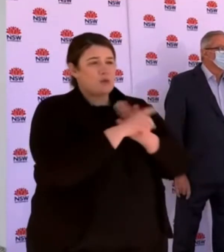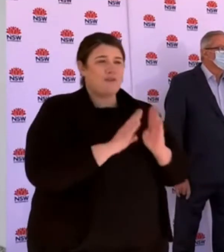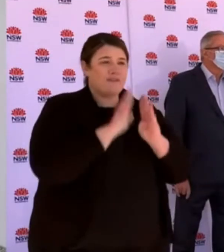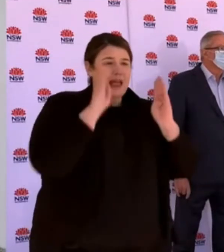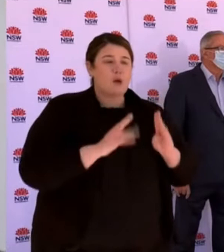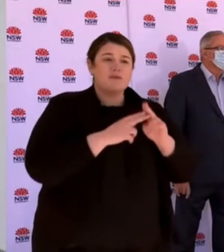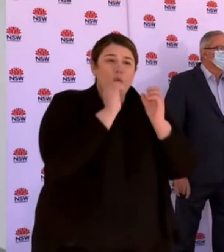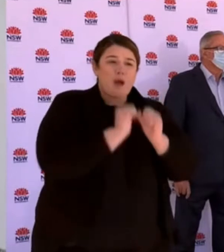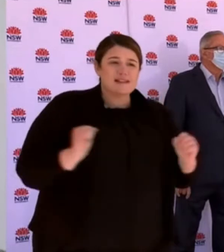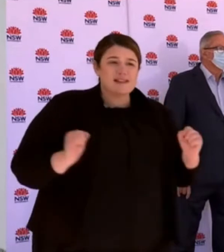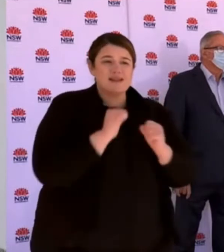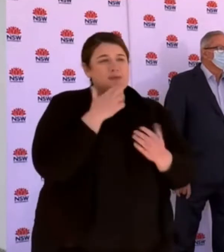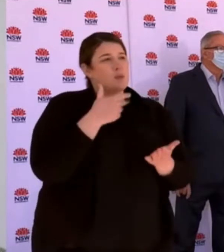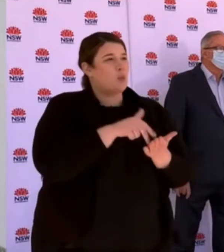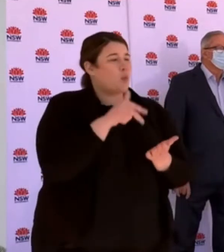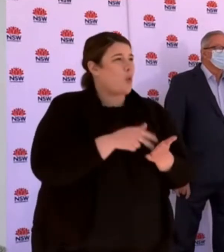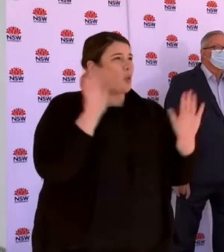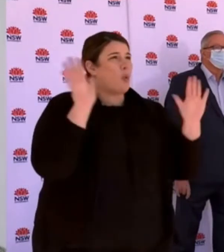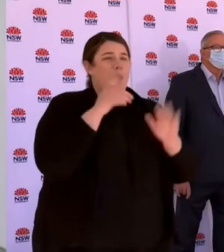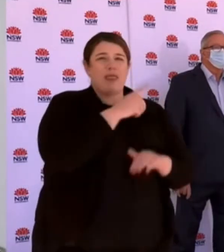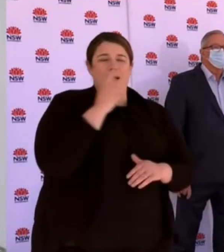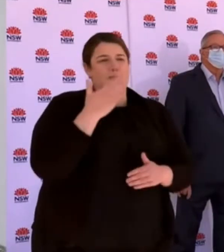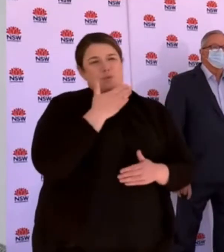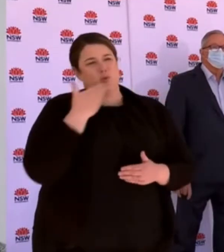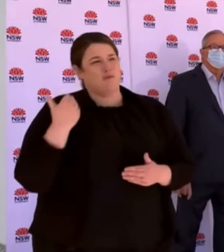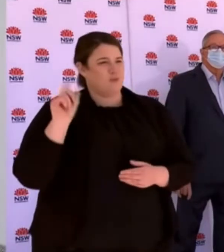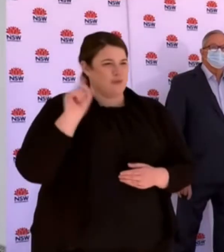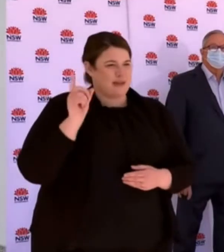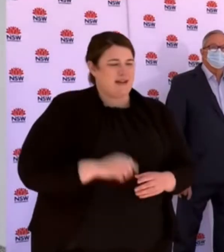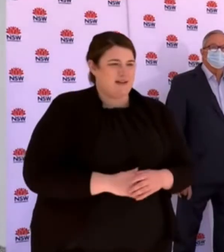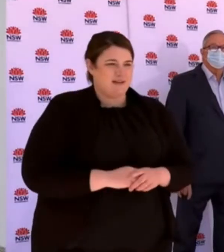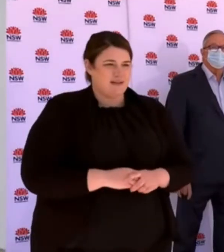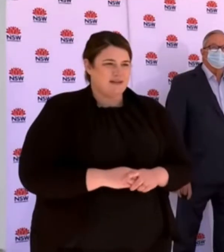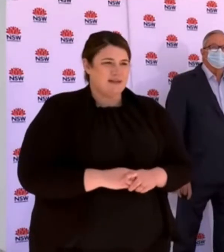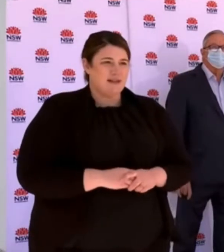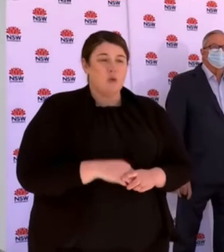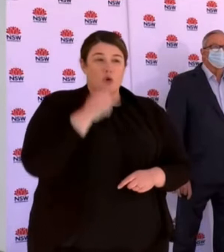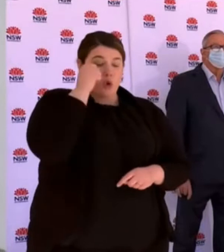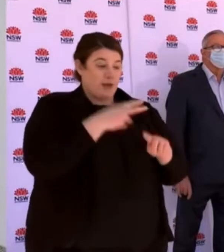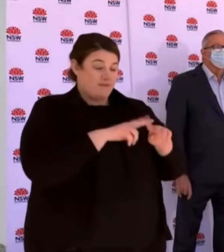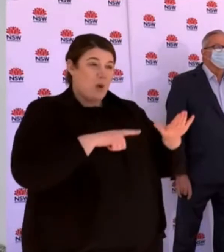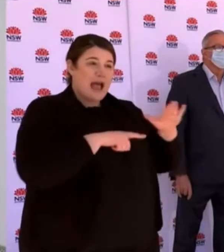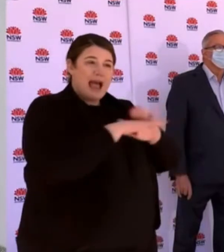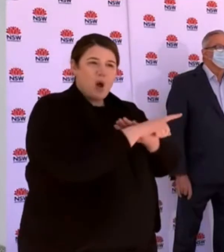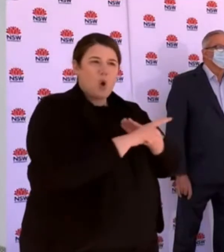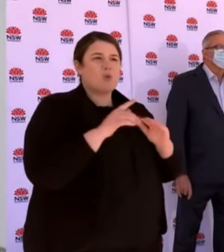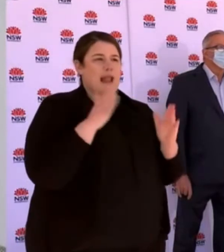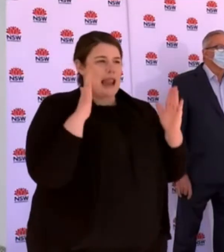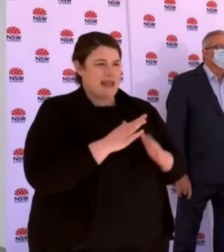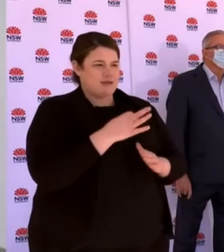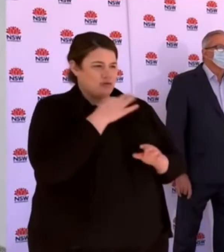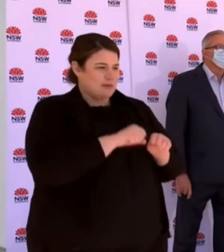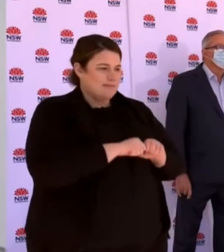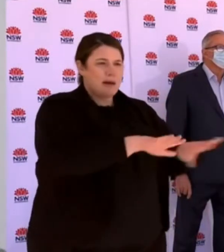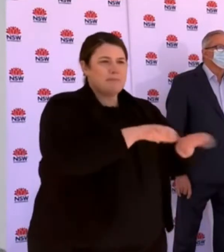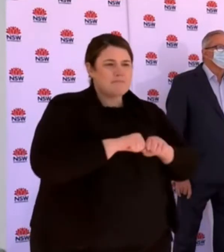out of the house for exercise, please go outdoors. The weather is great. We know the virus transmits less when you're outdoors, and